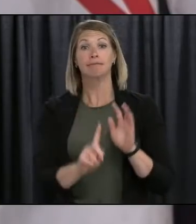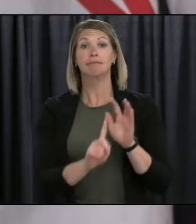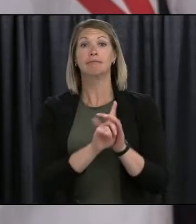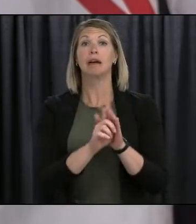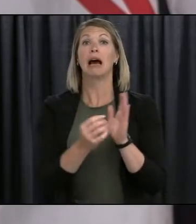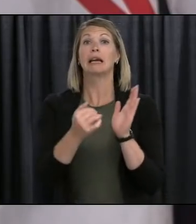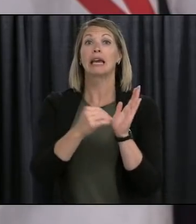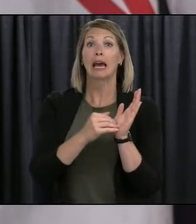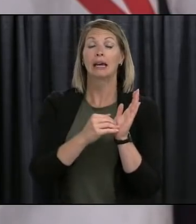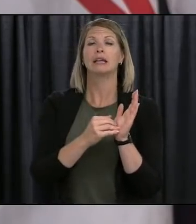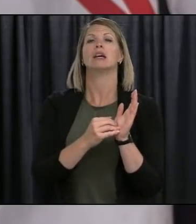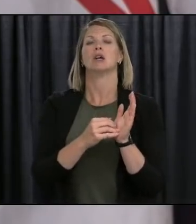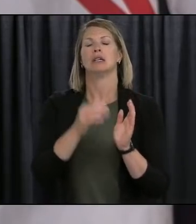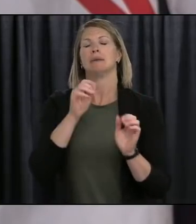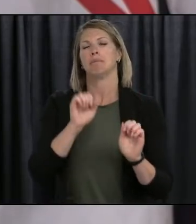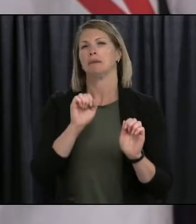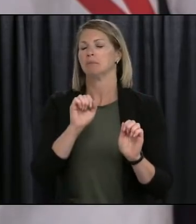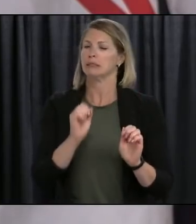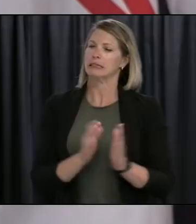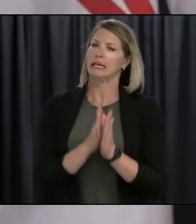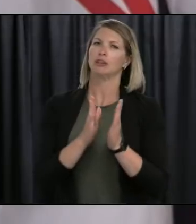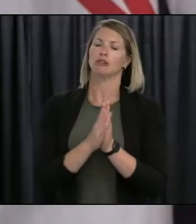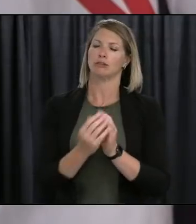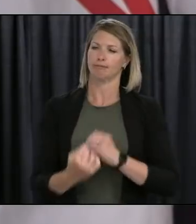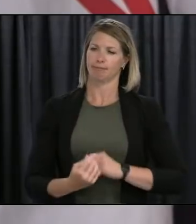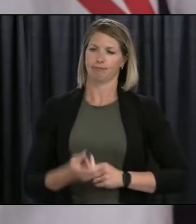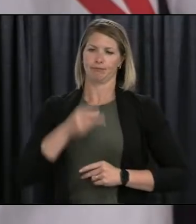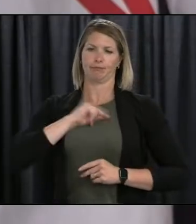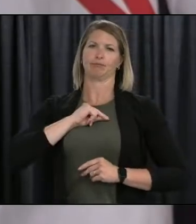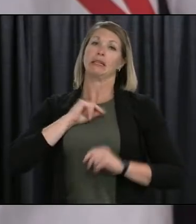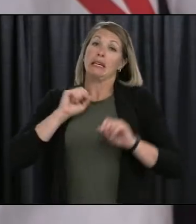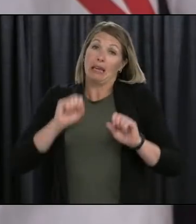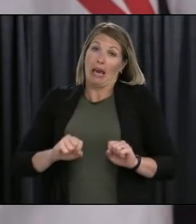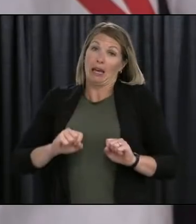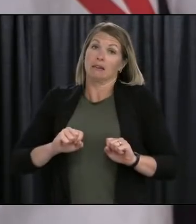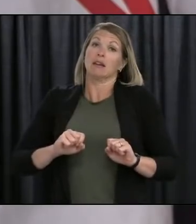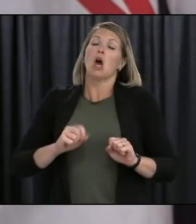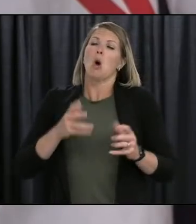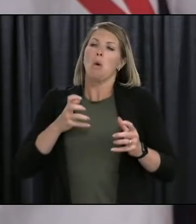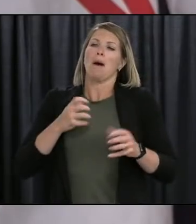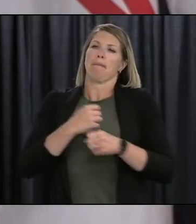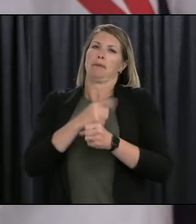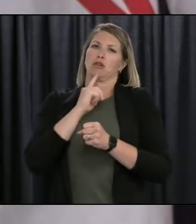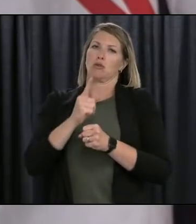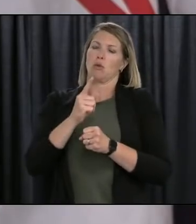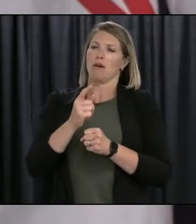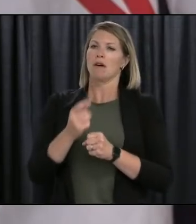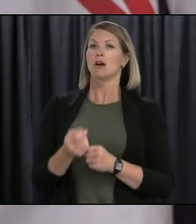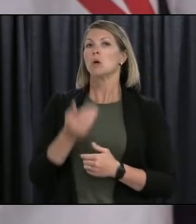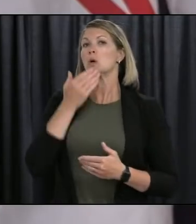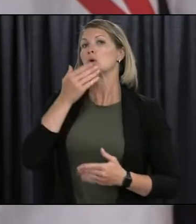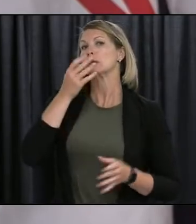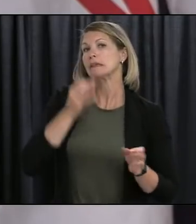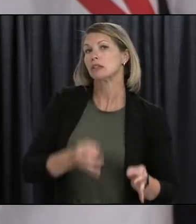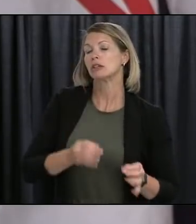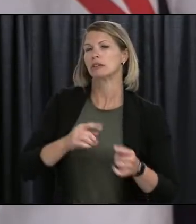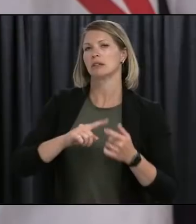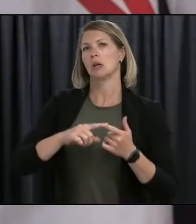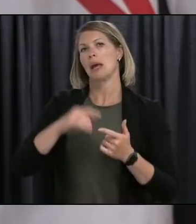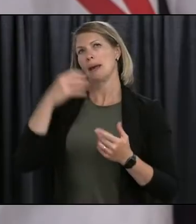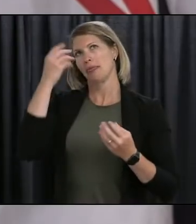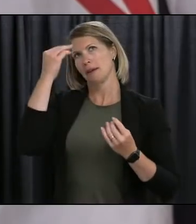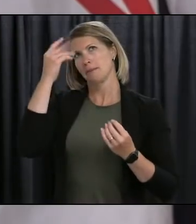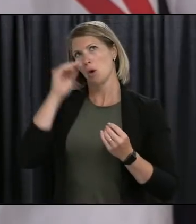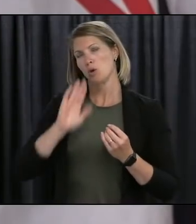can mitigate this risk and continue to do the activities we enjoy, but only if we make smart, responsible, and informed choices.